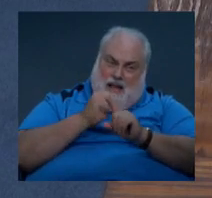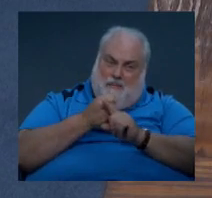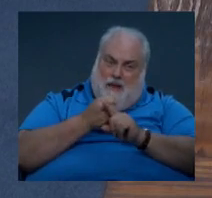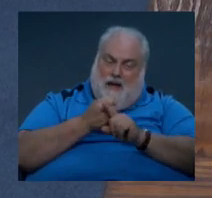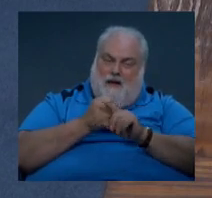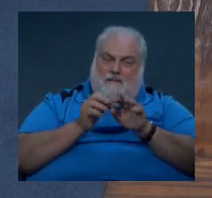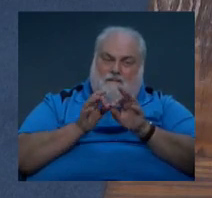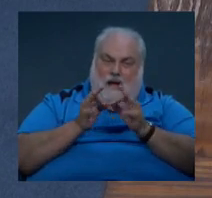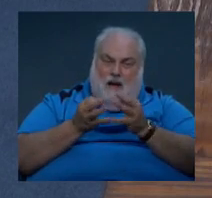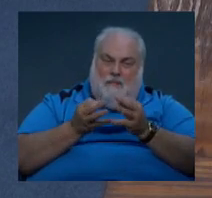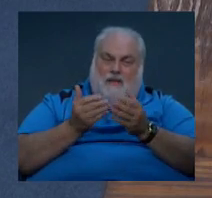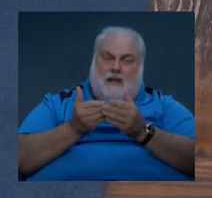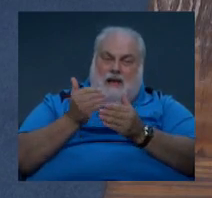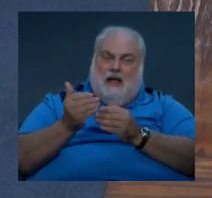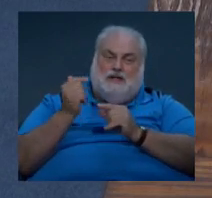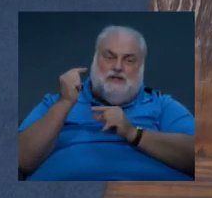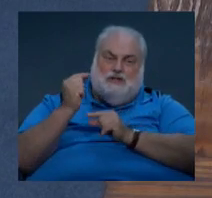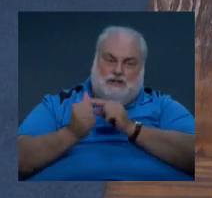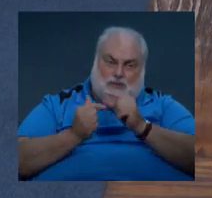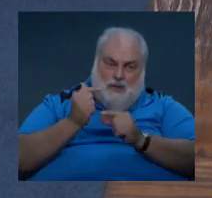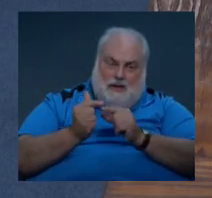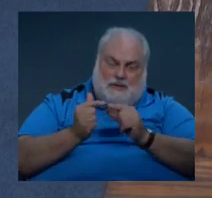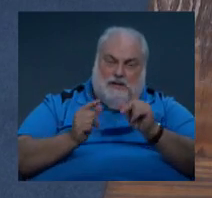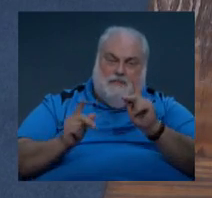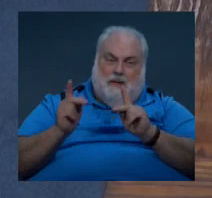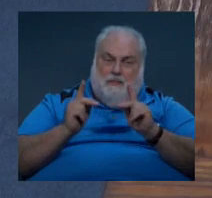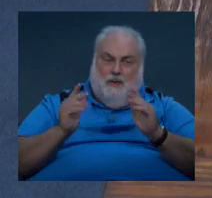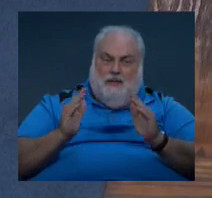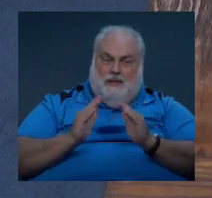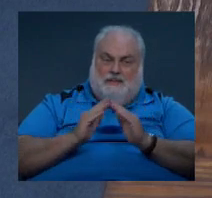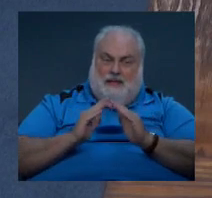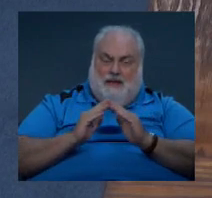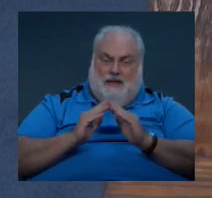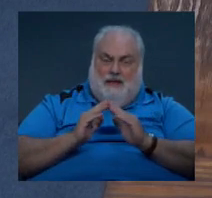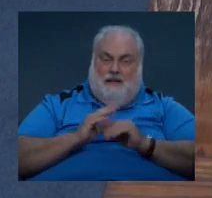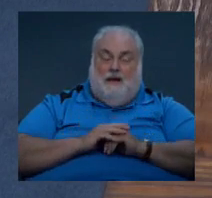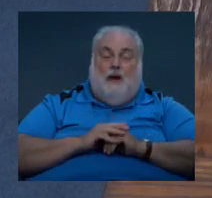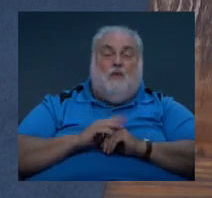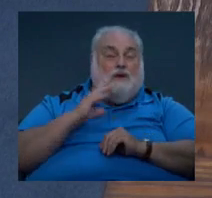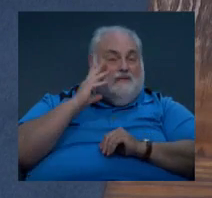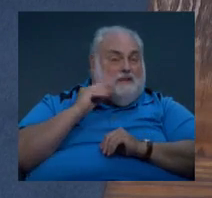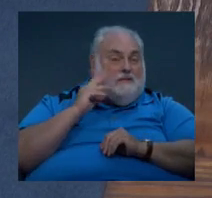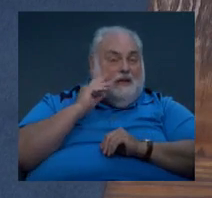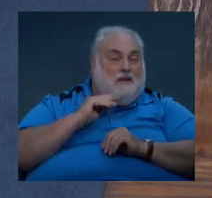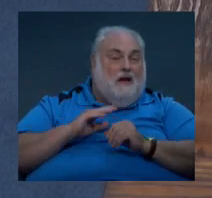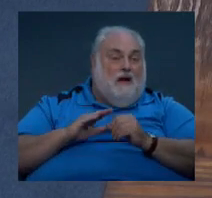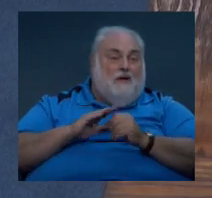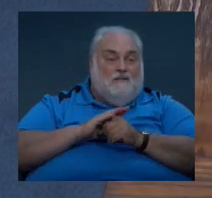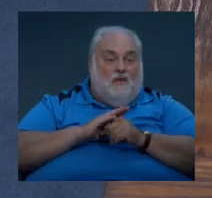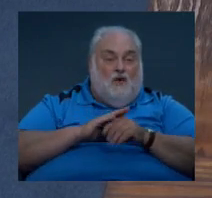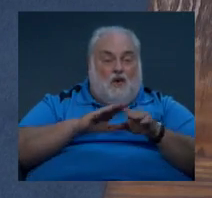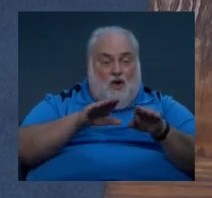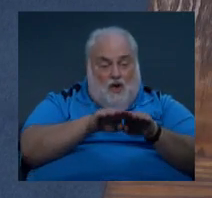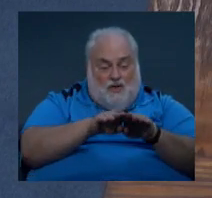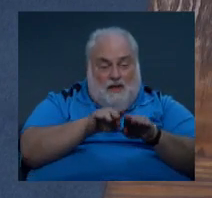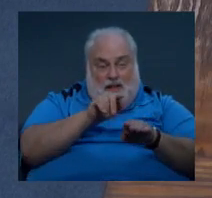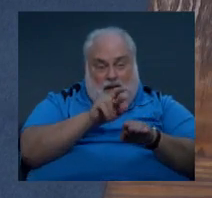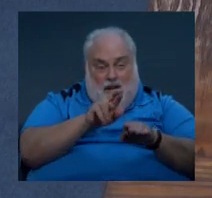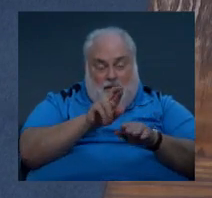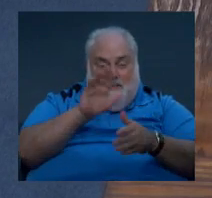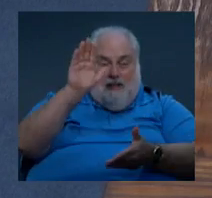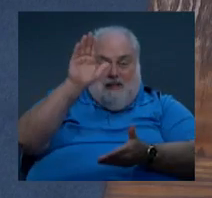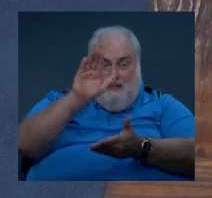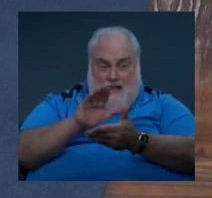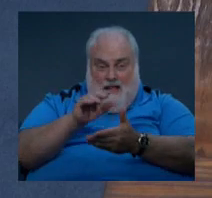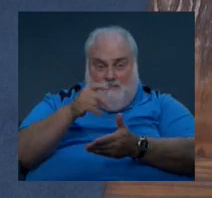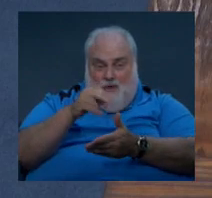next generation of people in our city. We've experienced school closures in our community, which means that there are less parks for